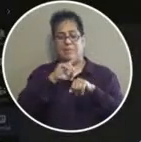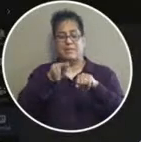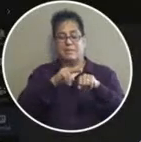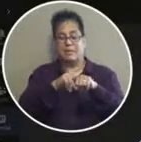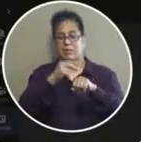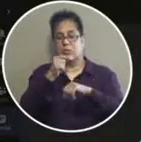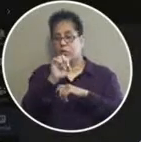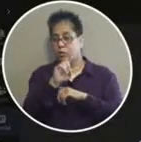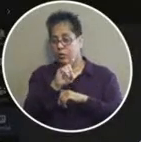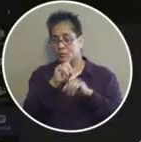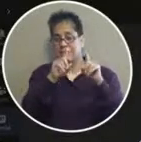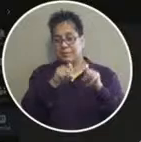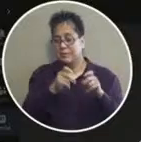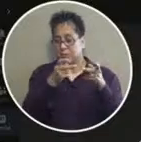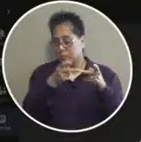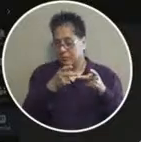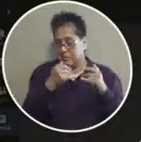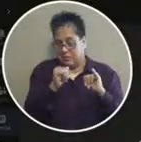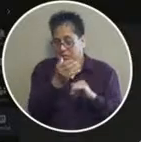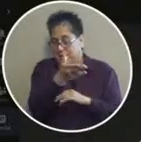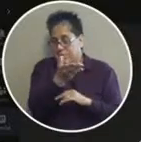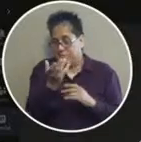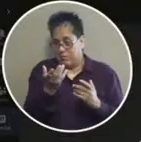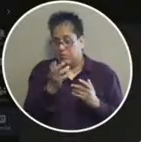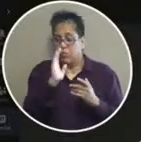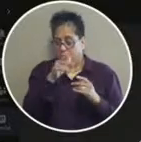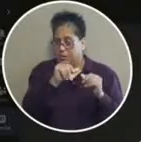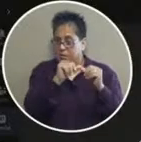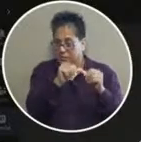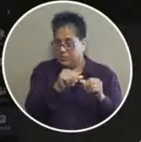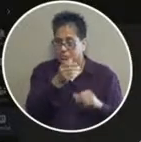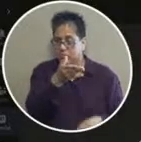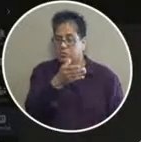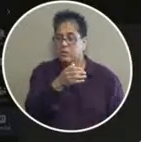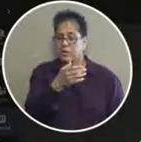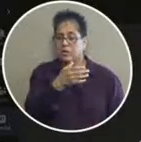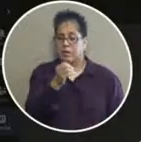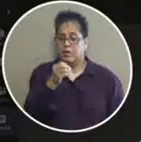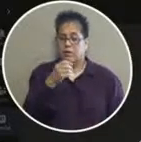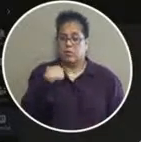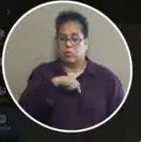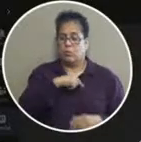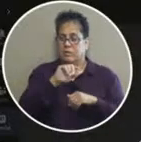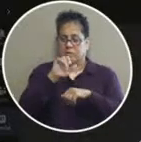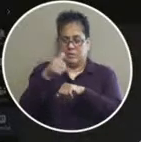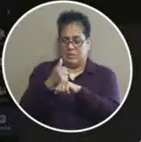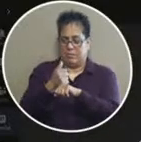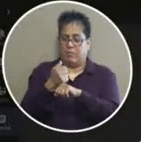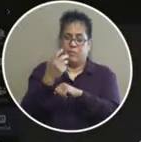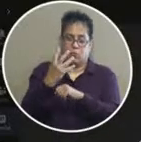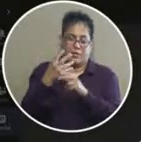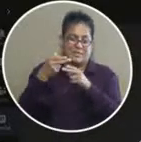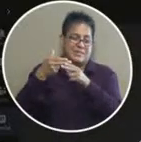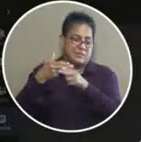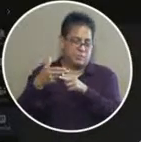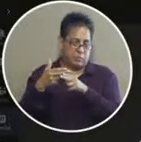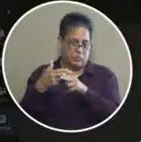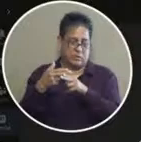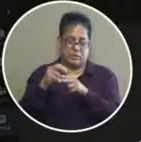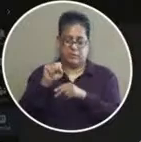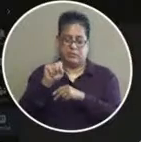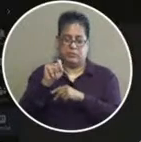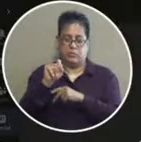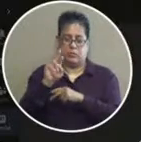National Guard test sites are still out there, and they will continue. And we just set up 4 temporary ones as a strike